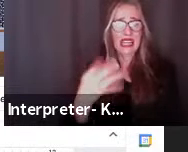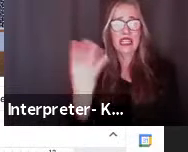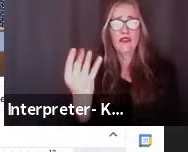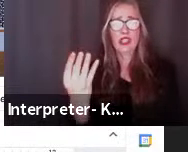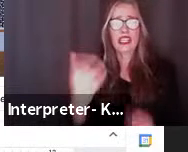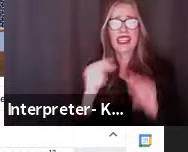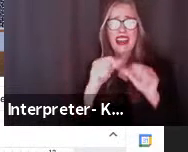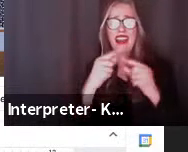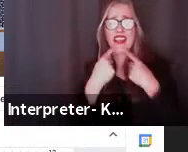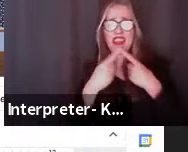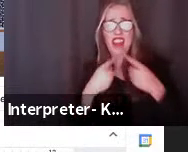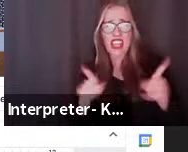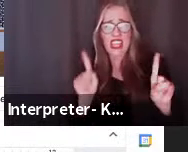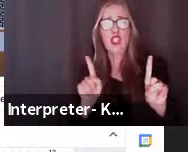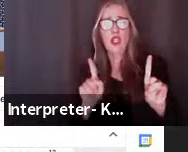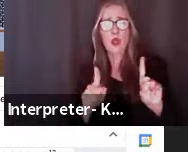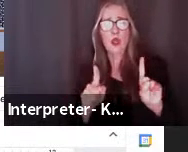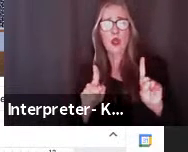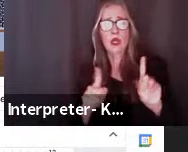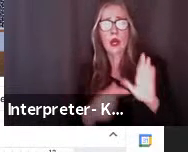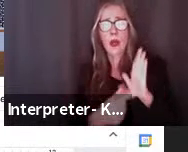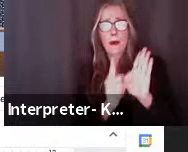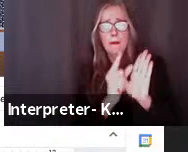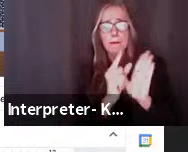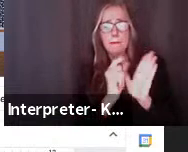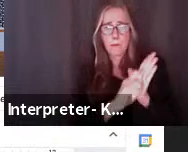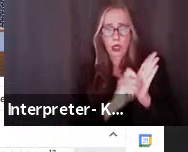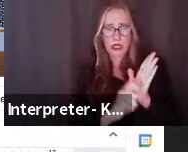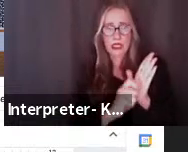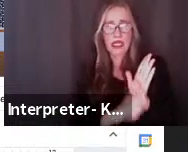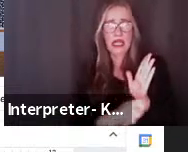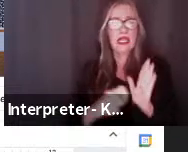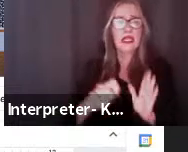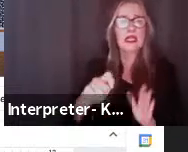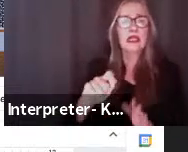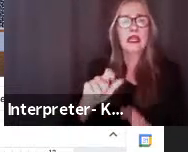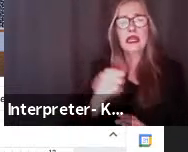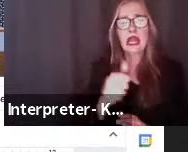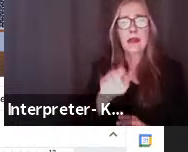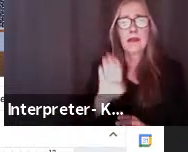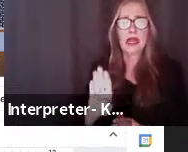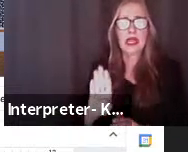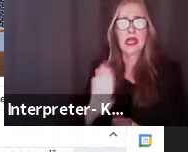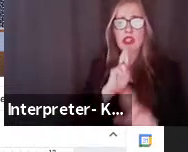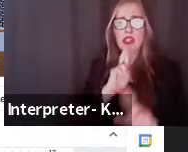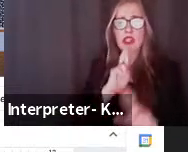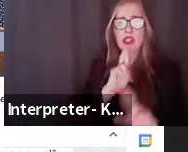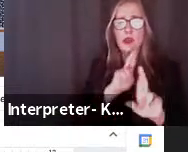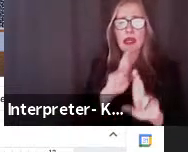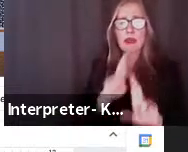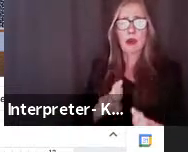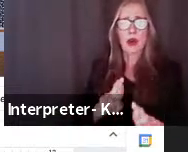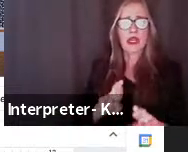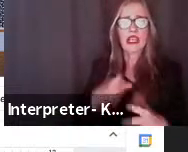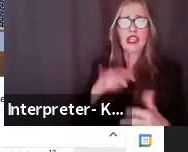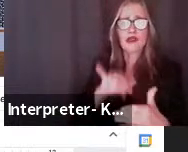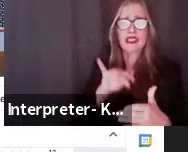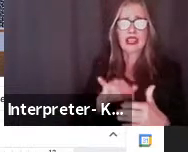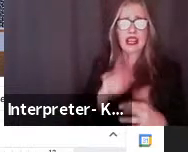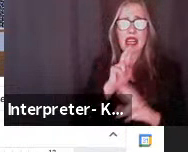on the committee to study and to report on the best practical means of cutting off the defective germplasm in the american